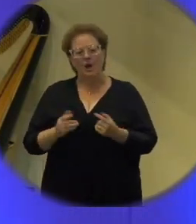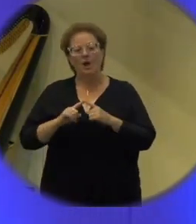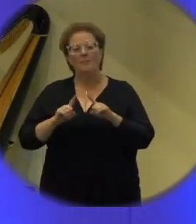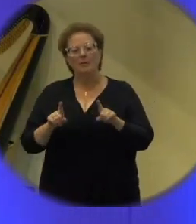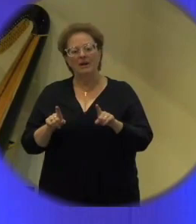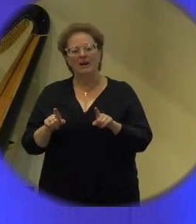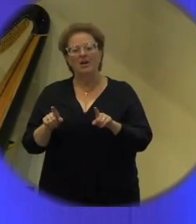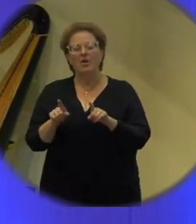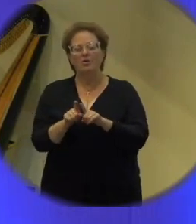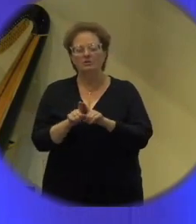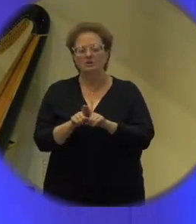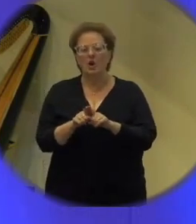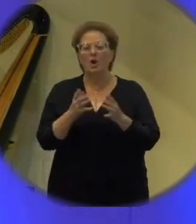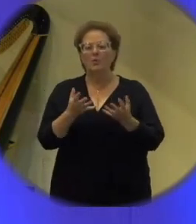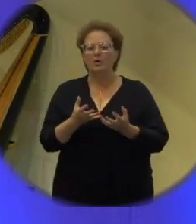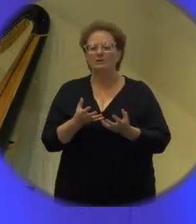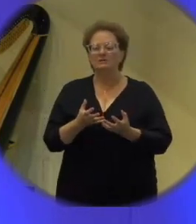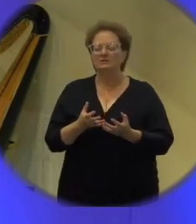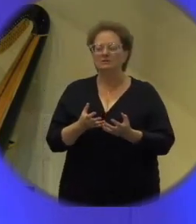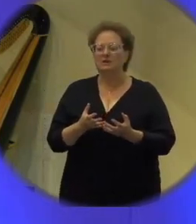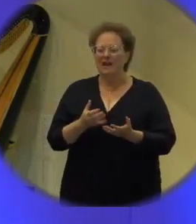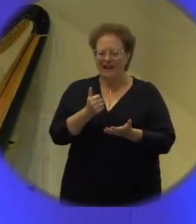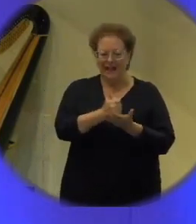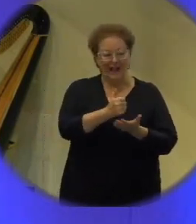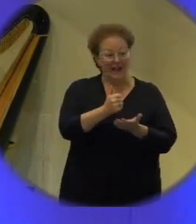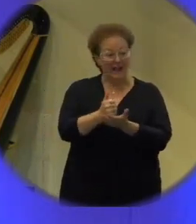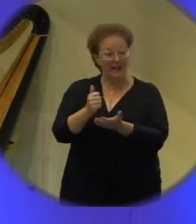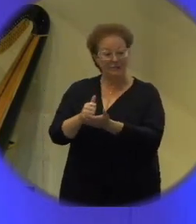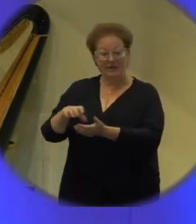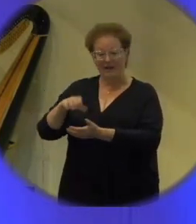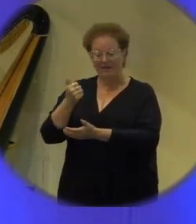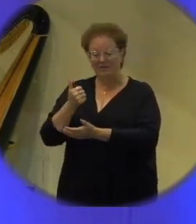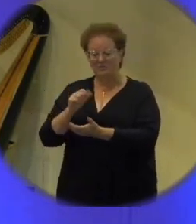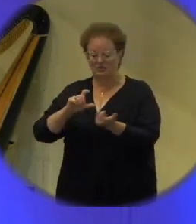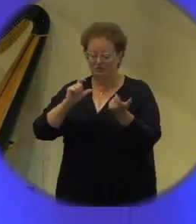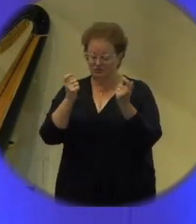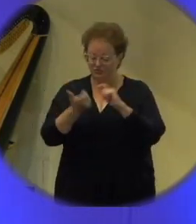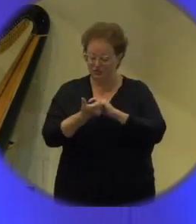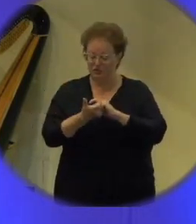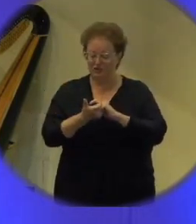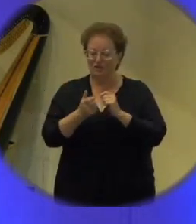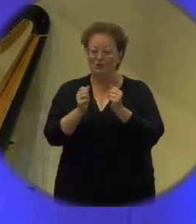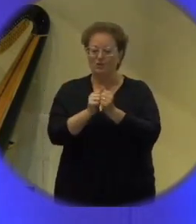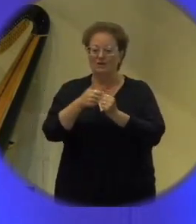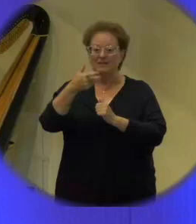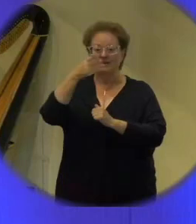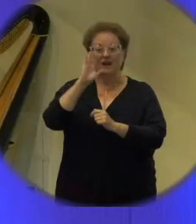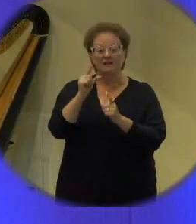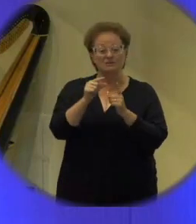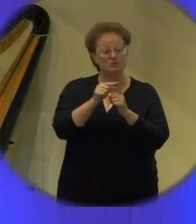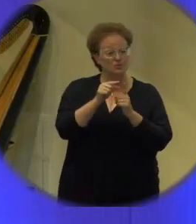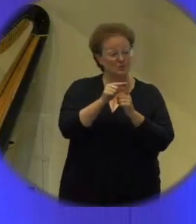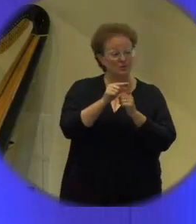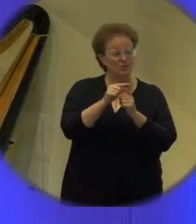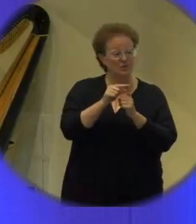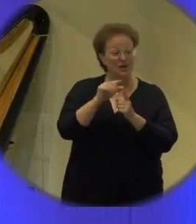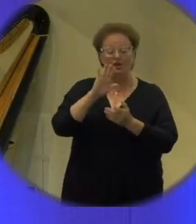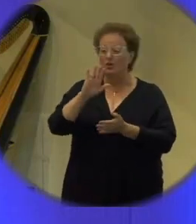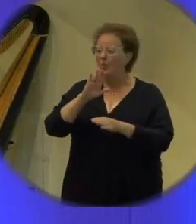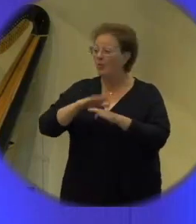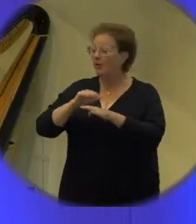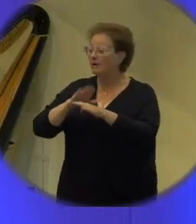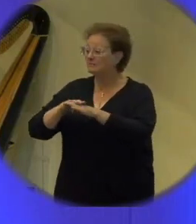be the kind of people who want to move into other people's lives with the transforming power of God's word. Consider your